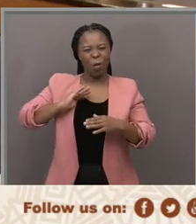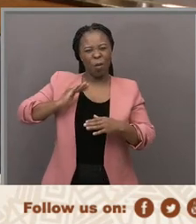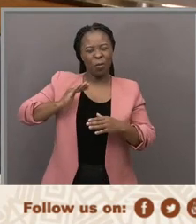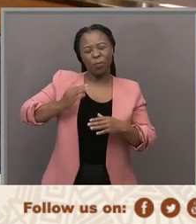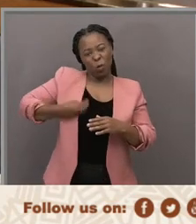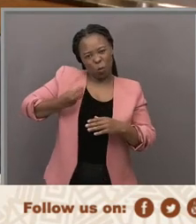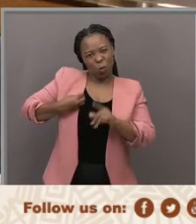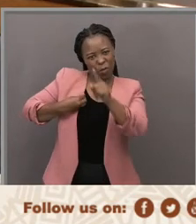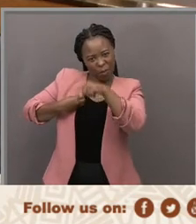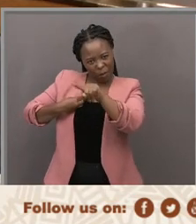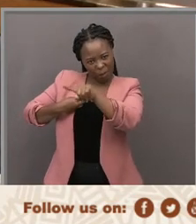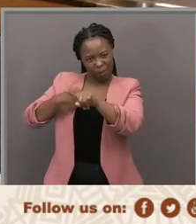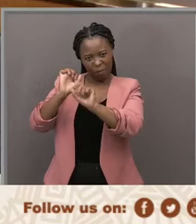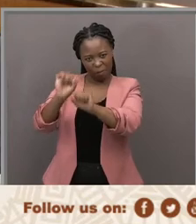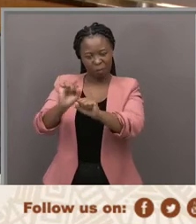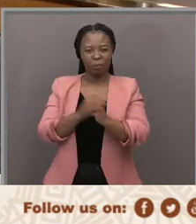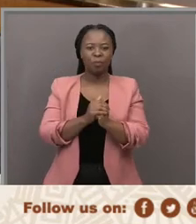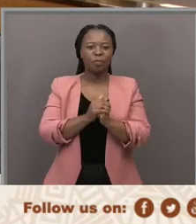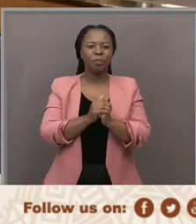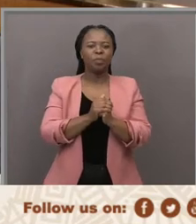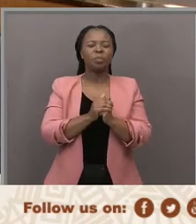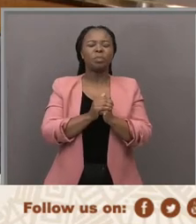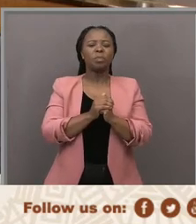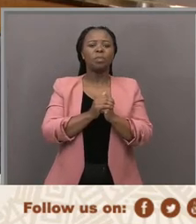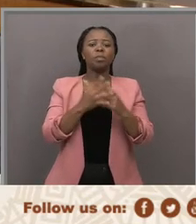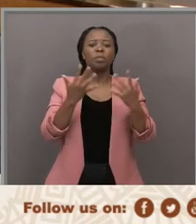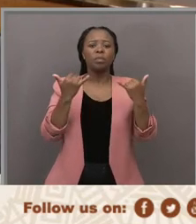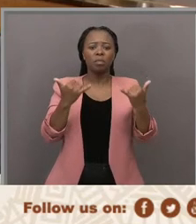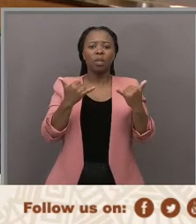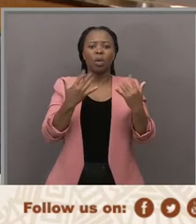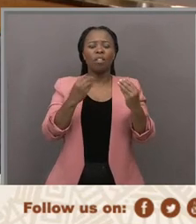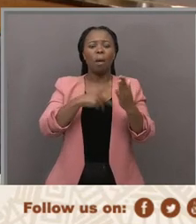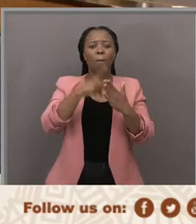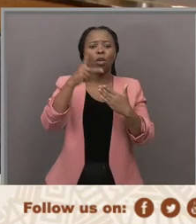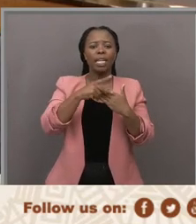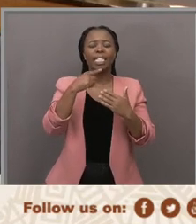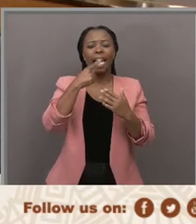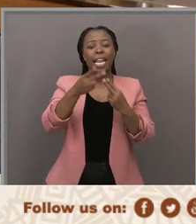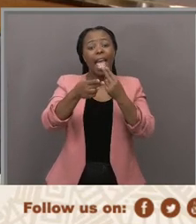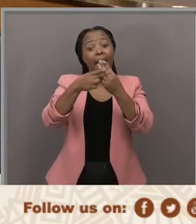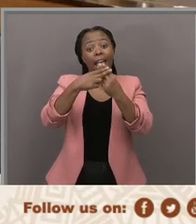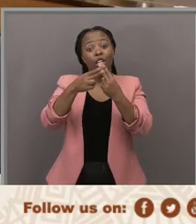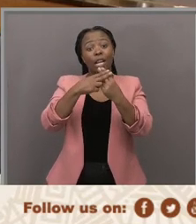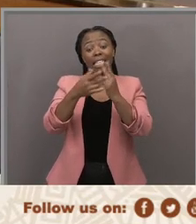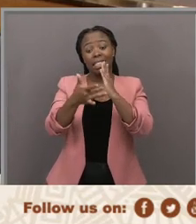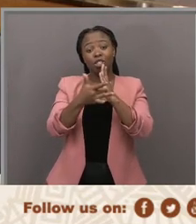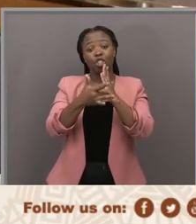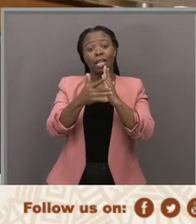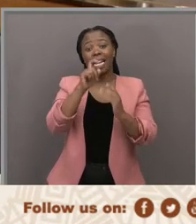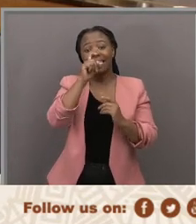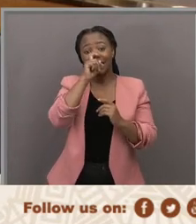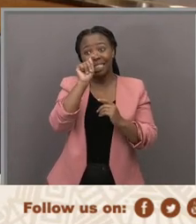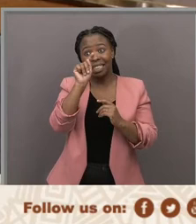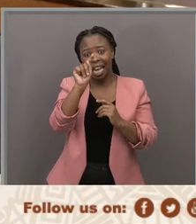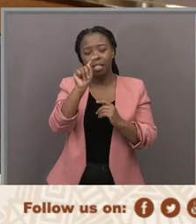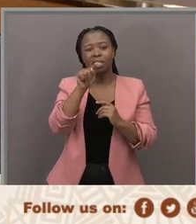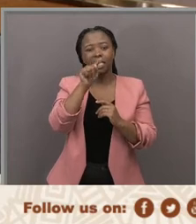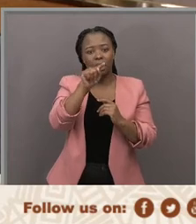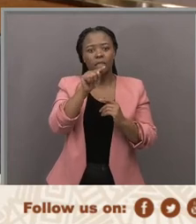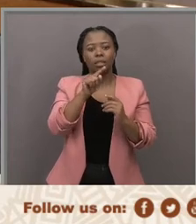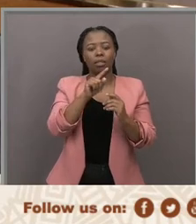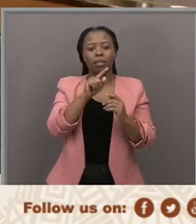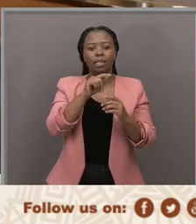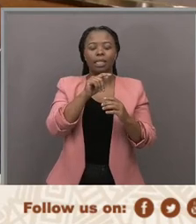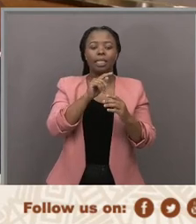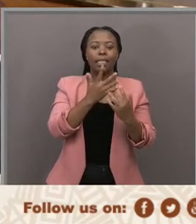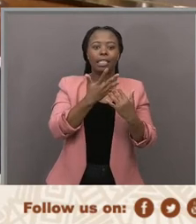program that was piloted, which is called hashtag Digital Sisters, which is an intervention